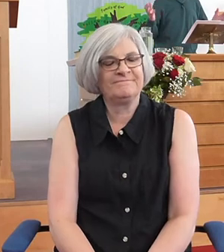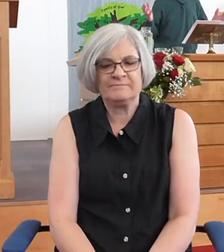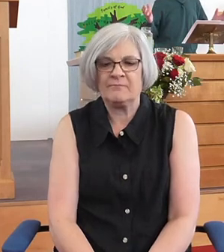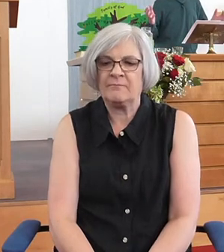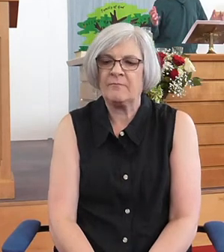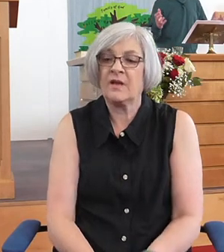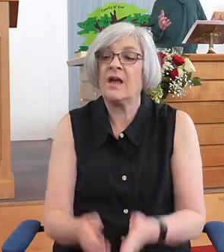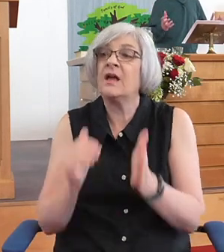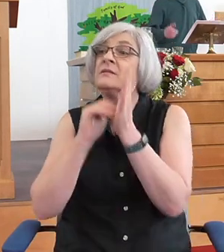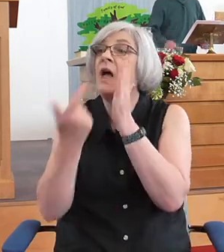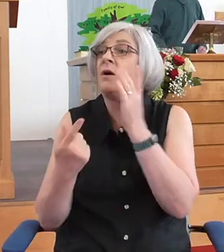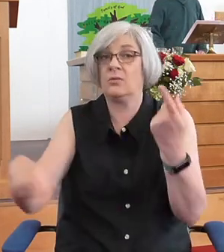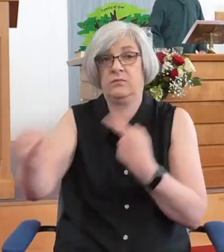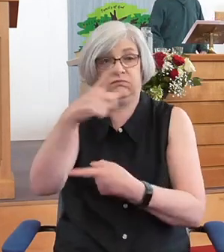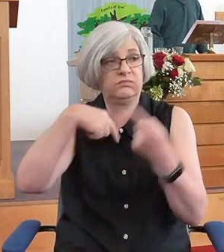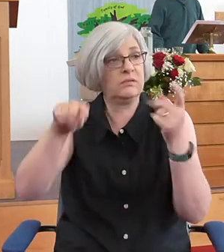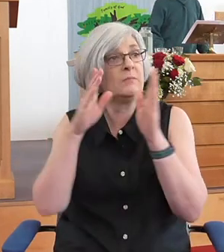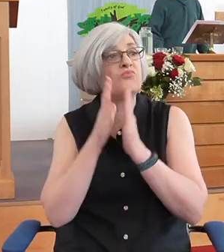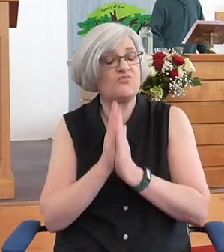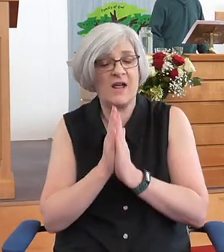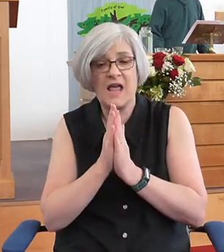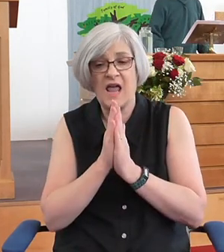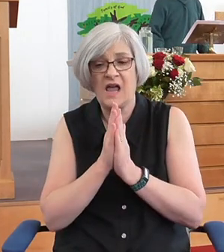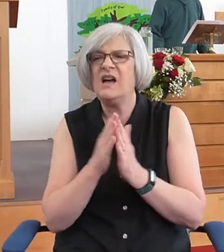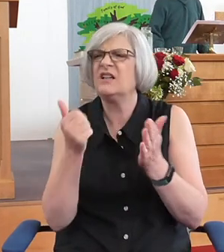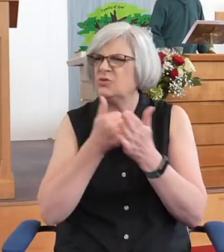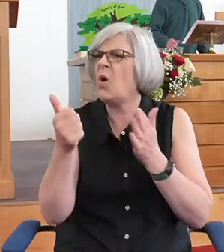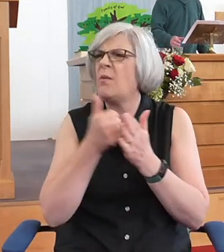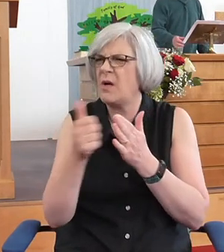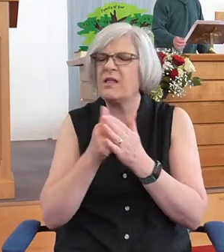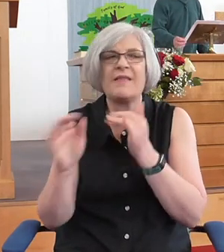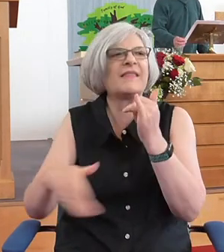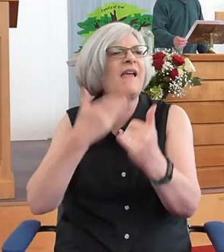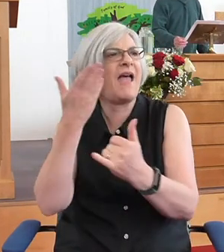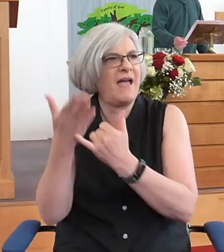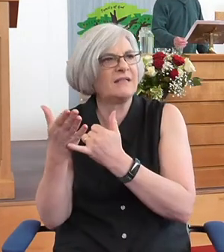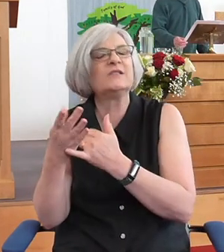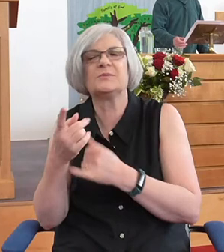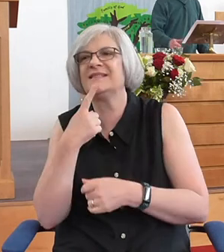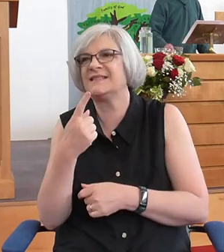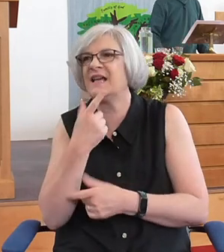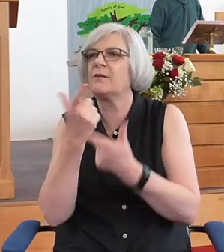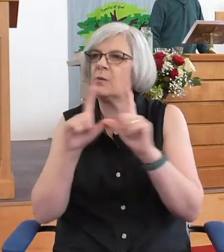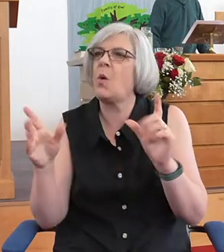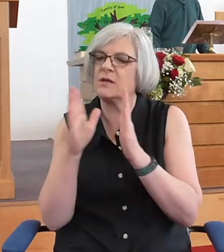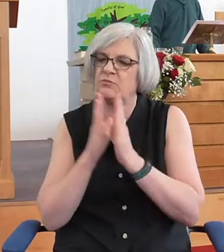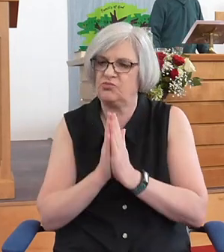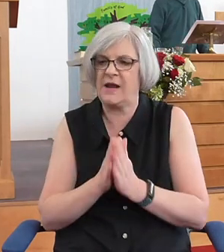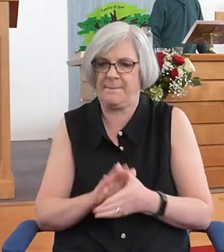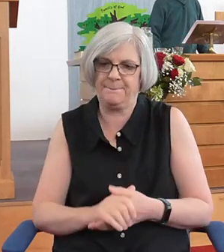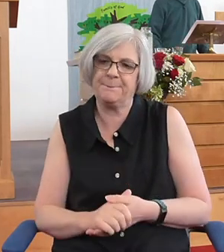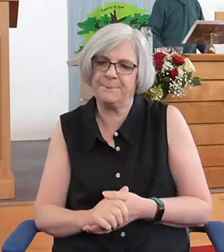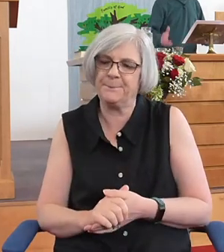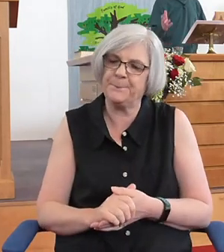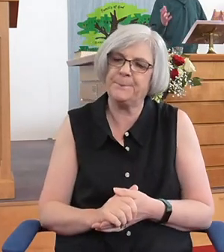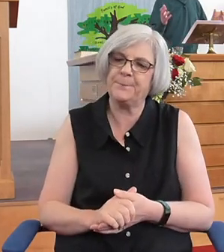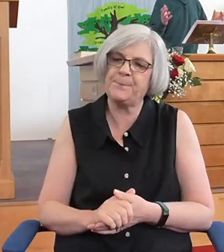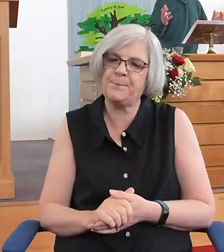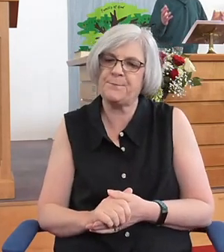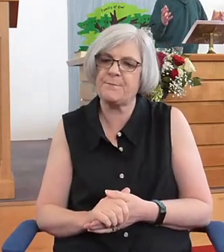Let's come to God in prayer, and as usual at this point, we'll say the Lord's Prayer at the conclusion of this prayer.